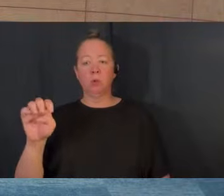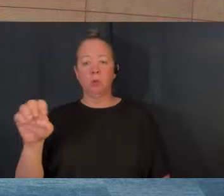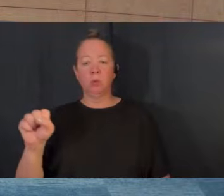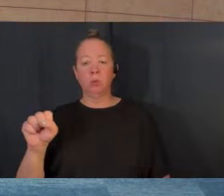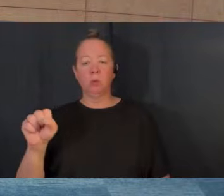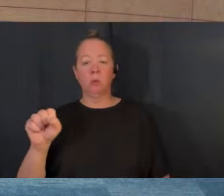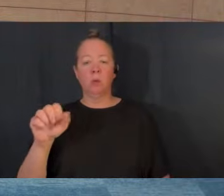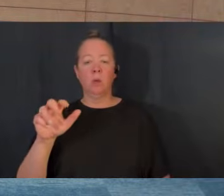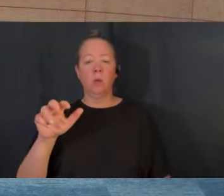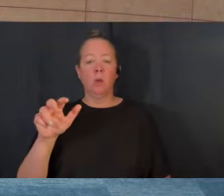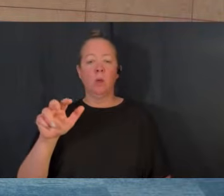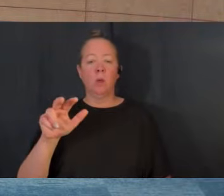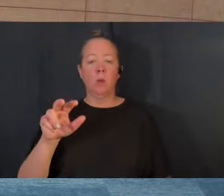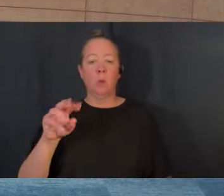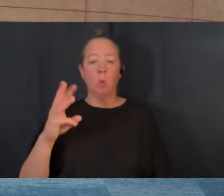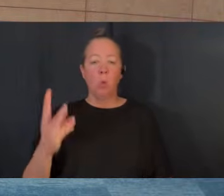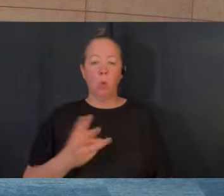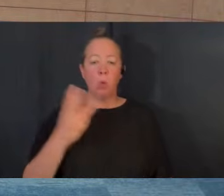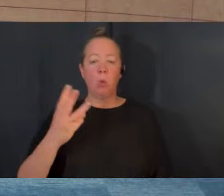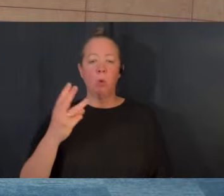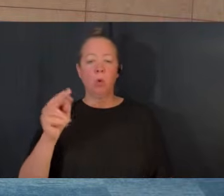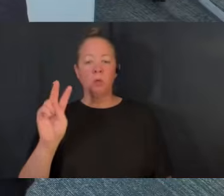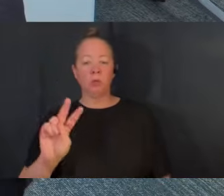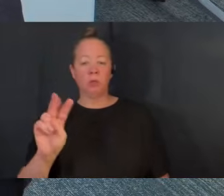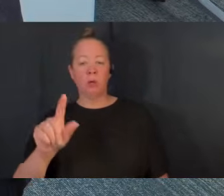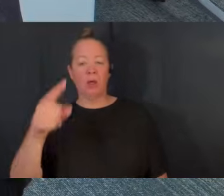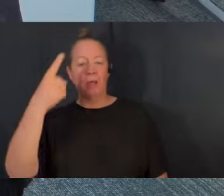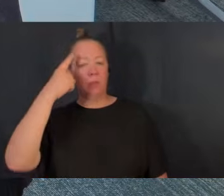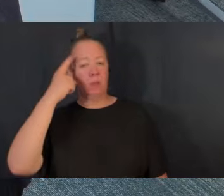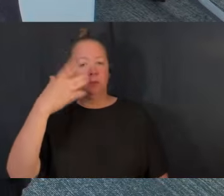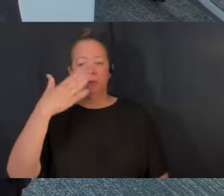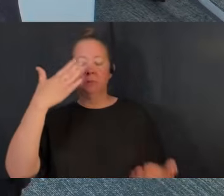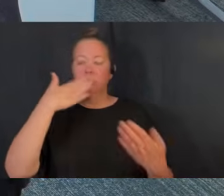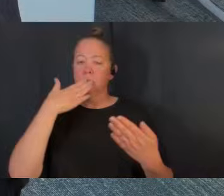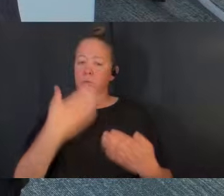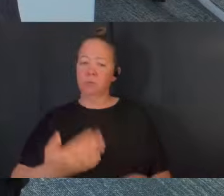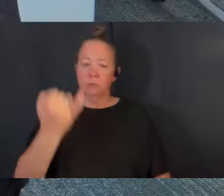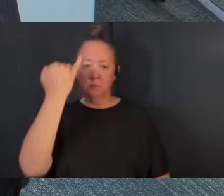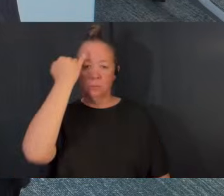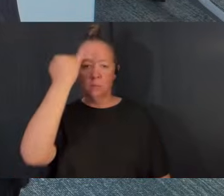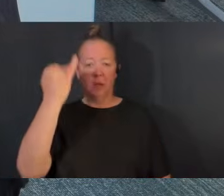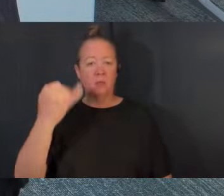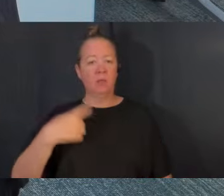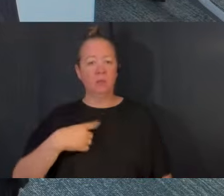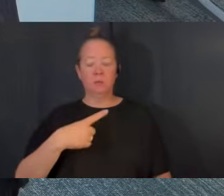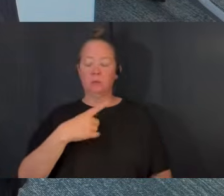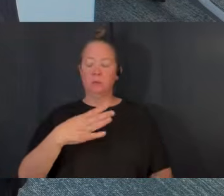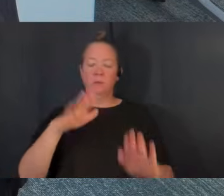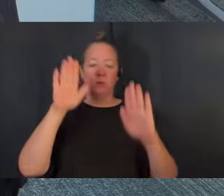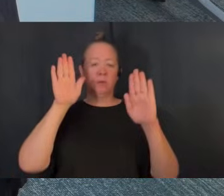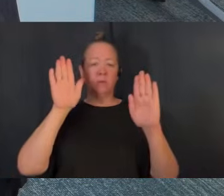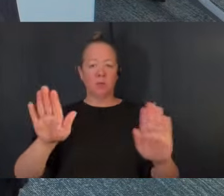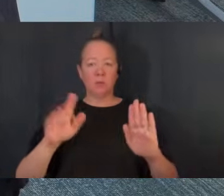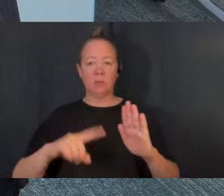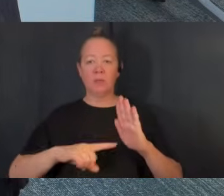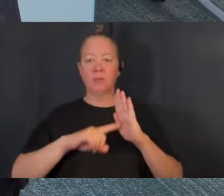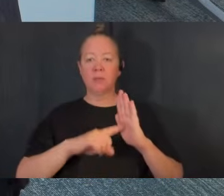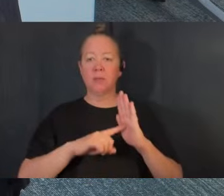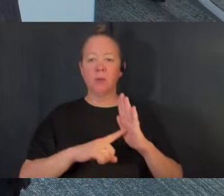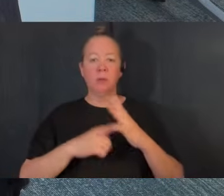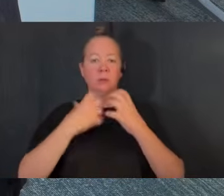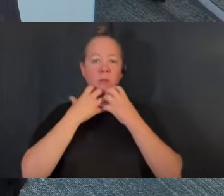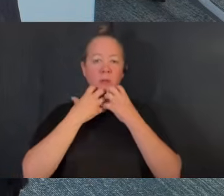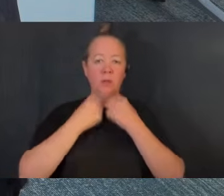idea. Thank you for bringing this to the community. He is just a stellar example of the care and service